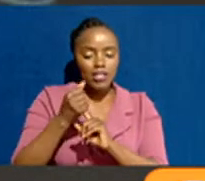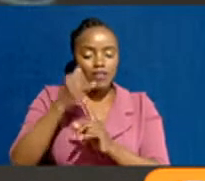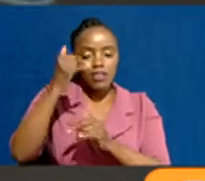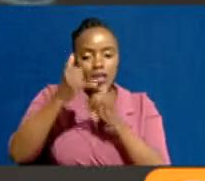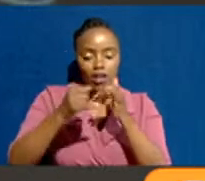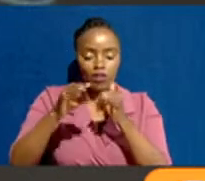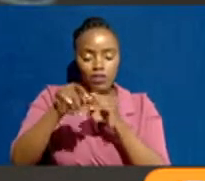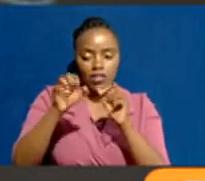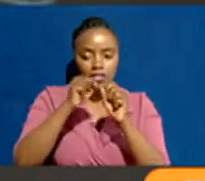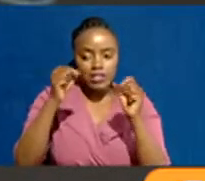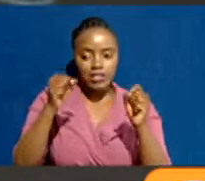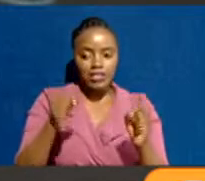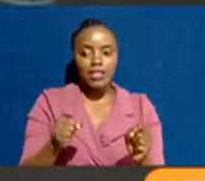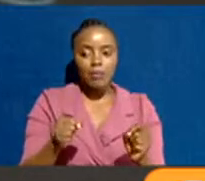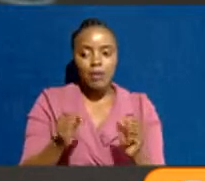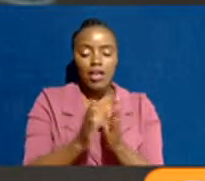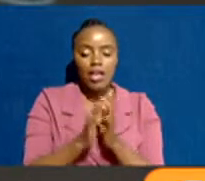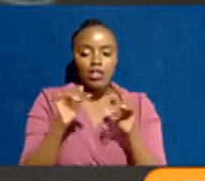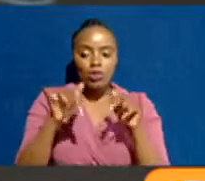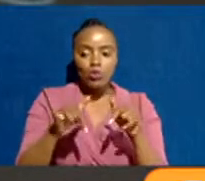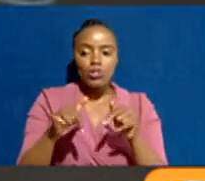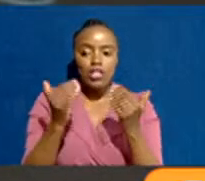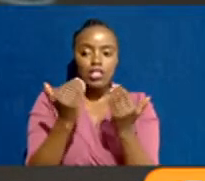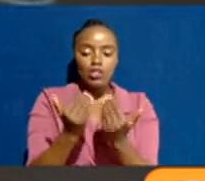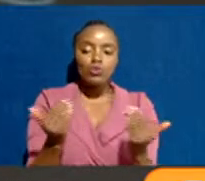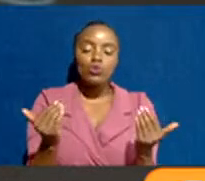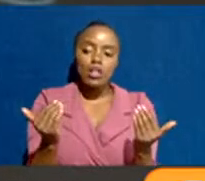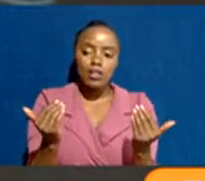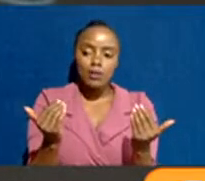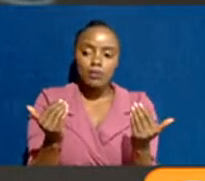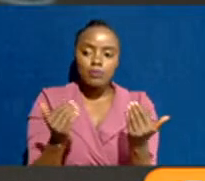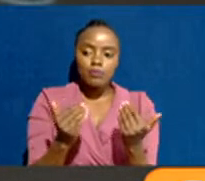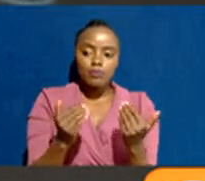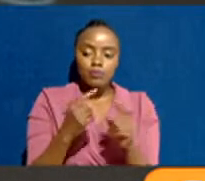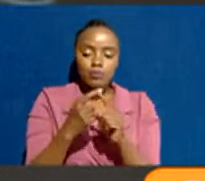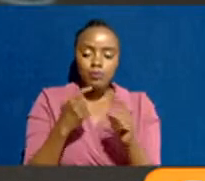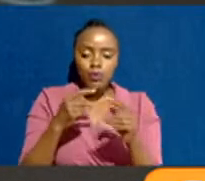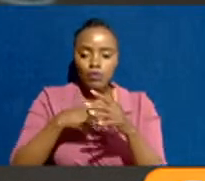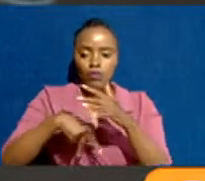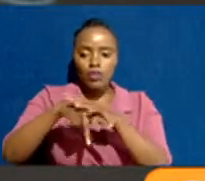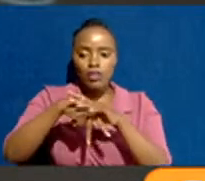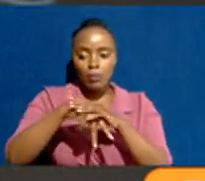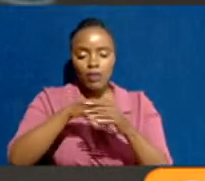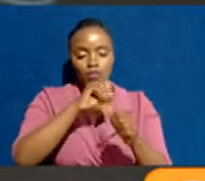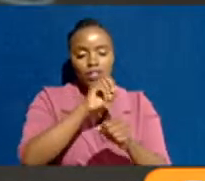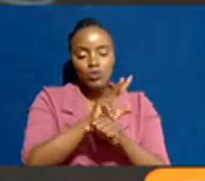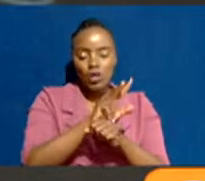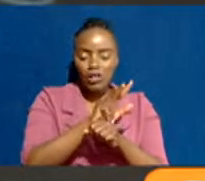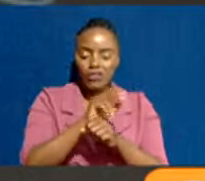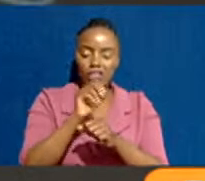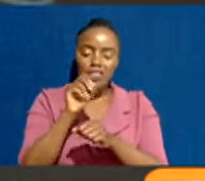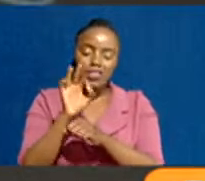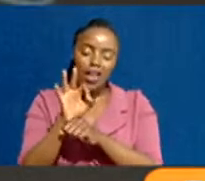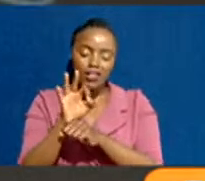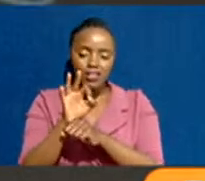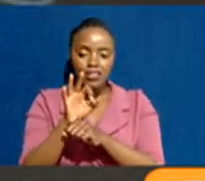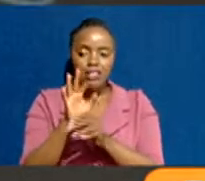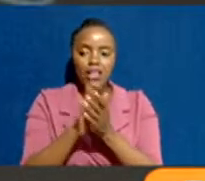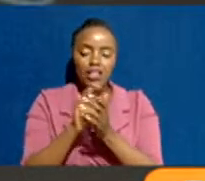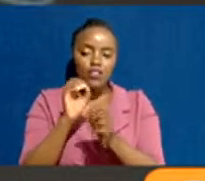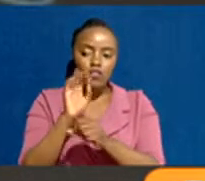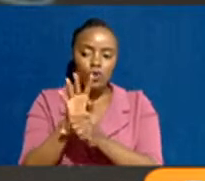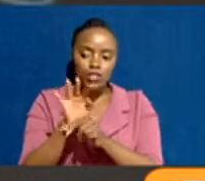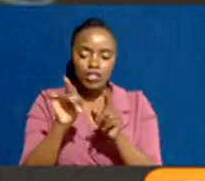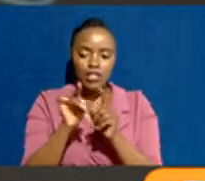system. And today, the children in exiting from primary are 12, 13, and 14. Do we still need